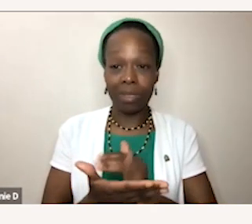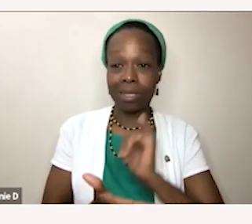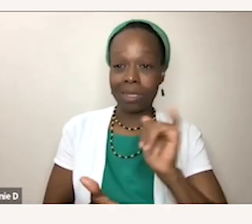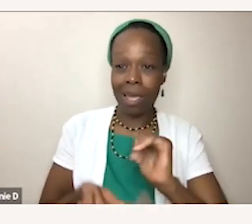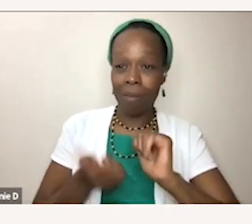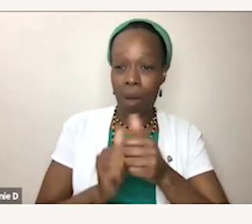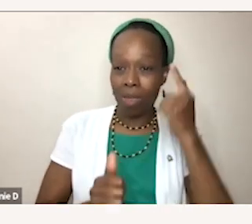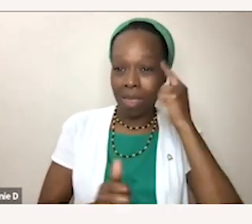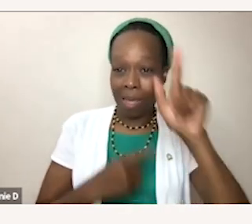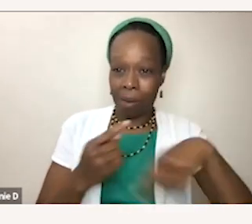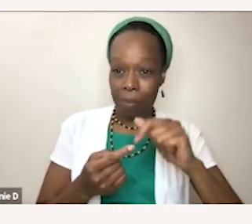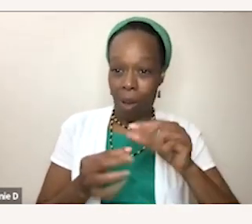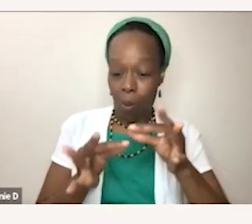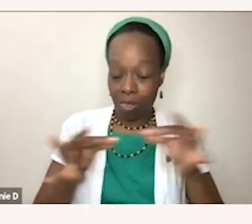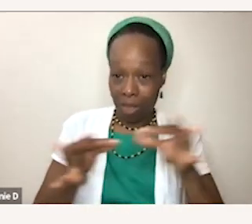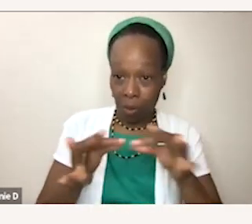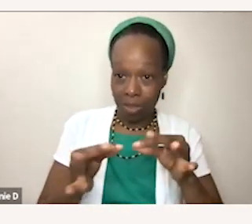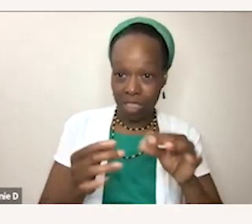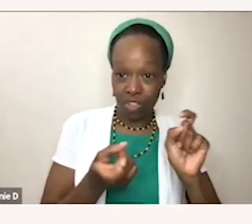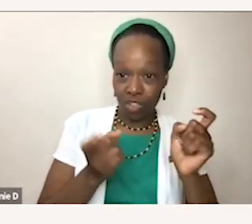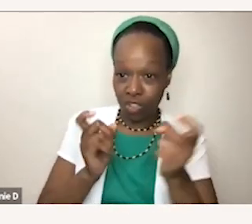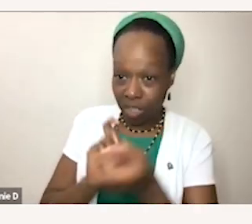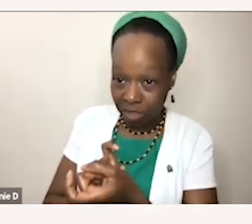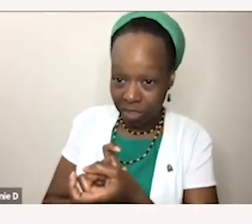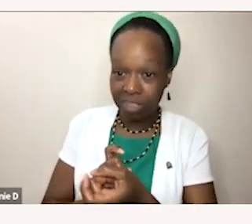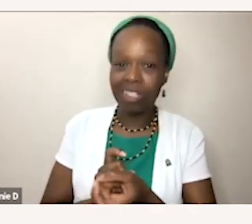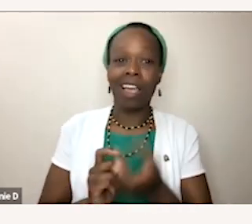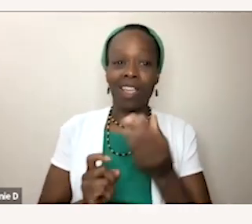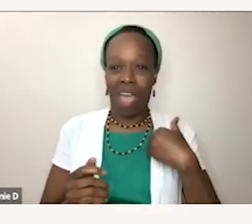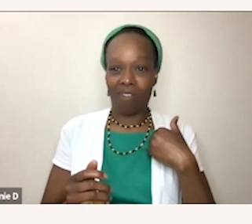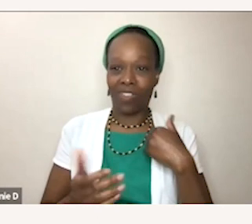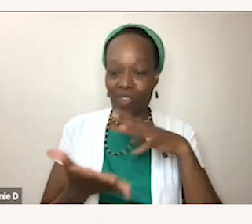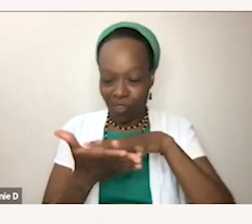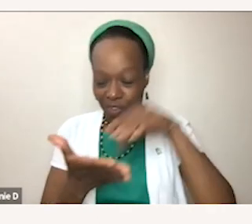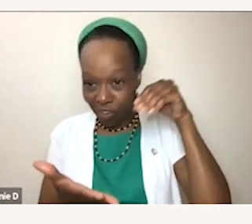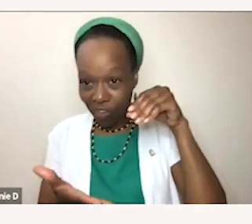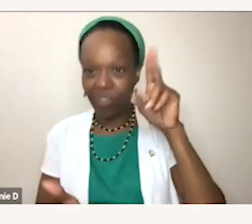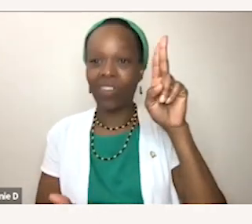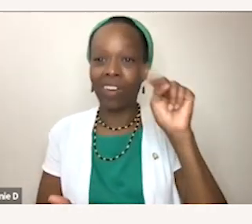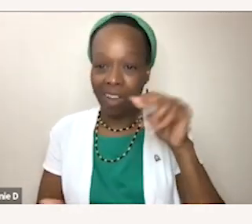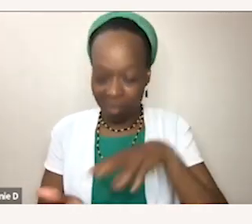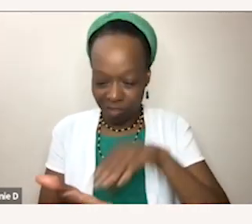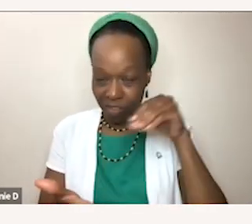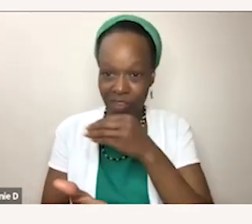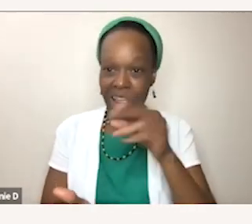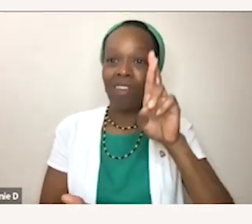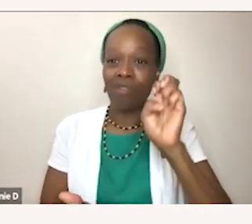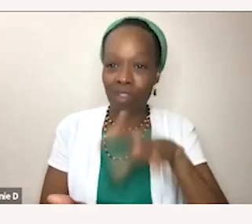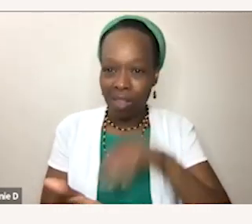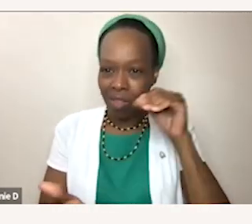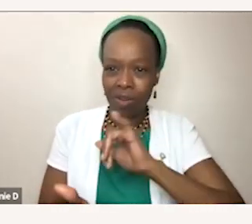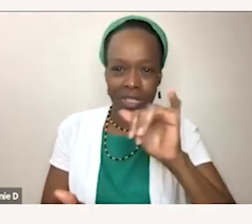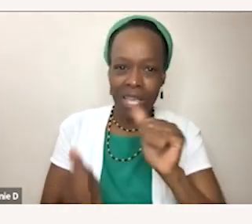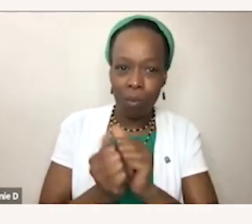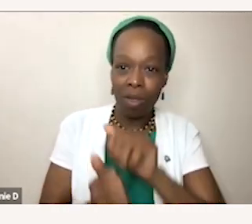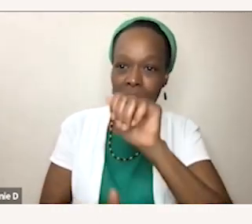and how it's evolving, and that is always a process of learning, unlearning, relearning, so is allyship. And, I think things that